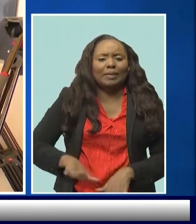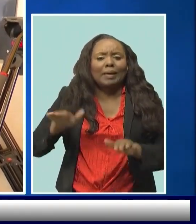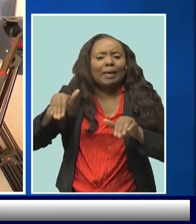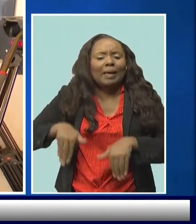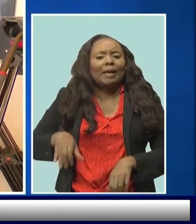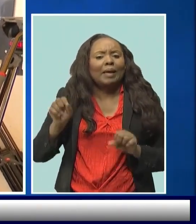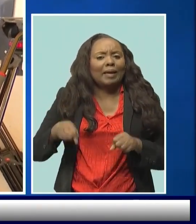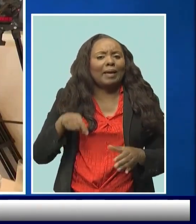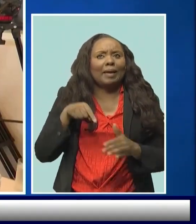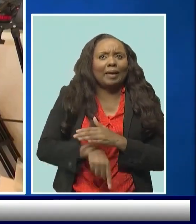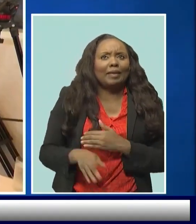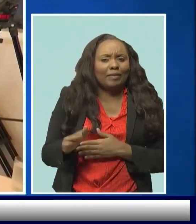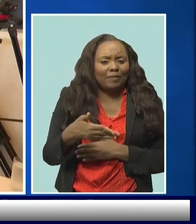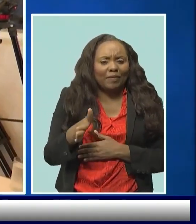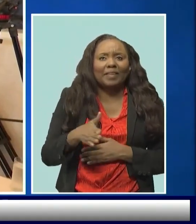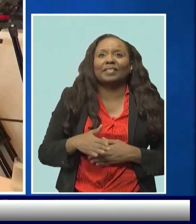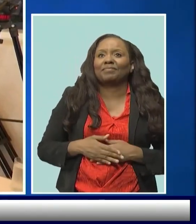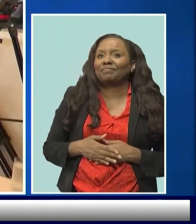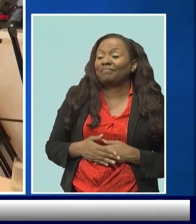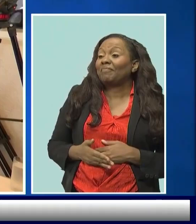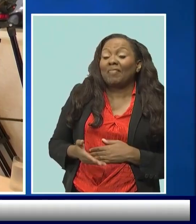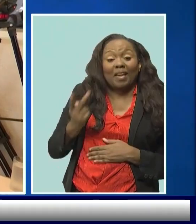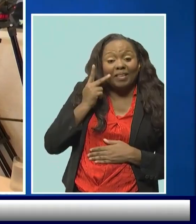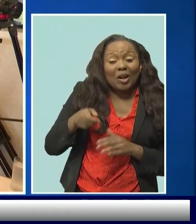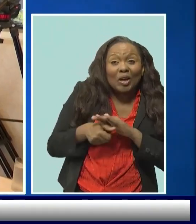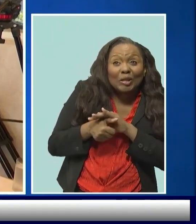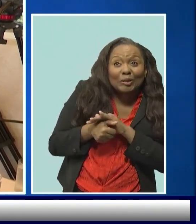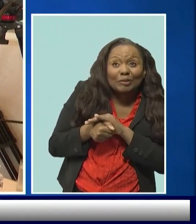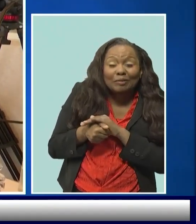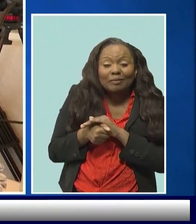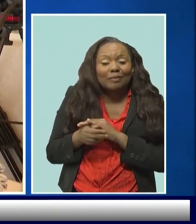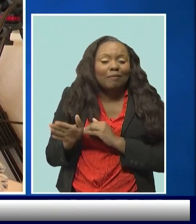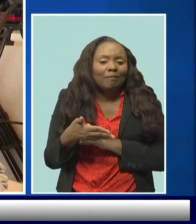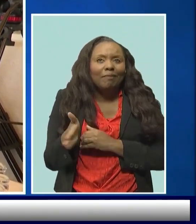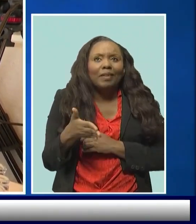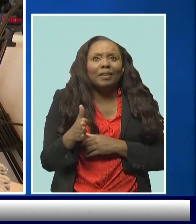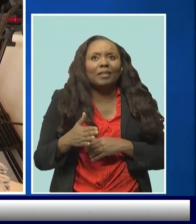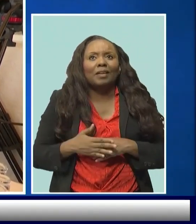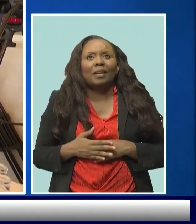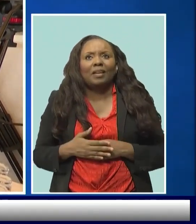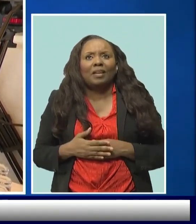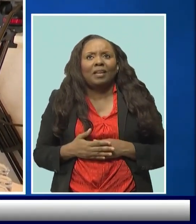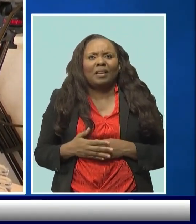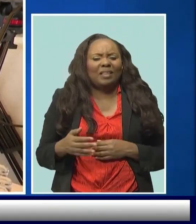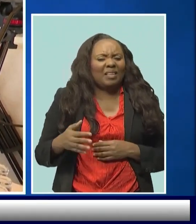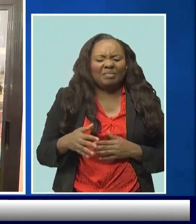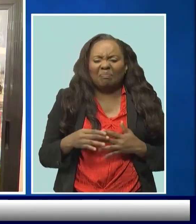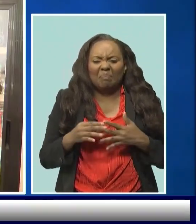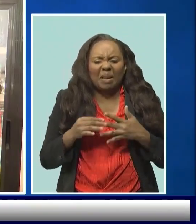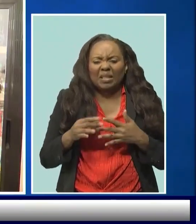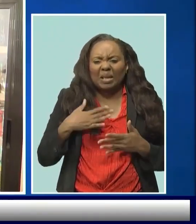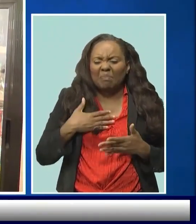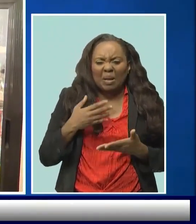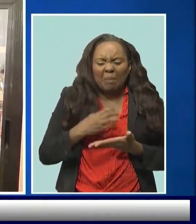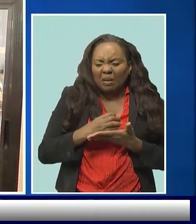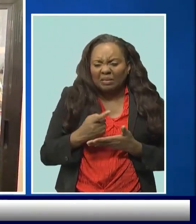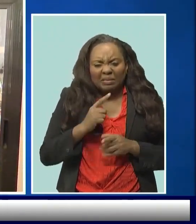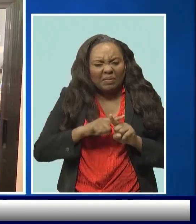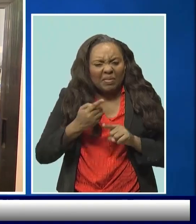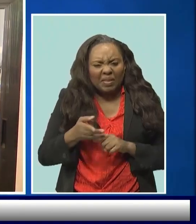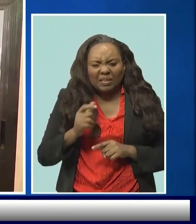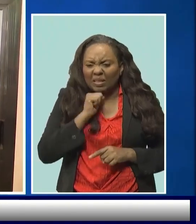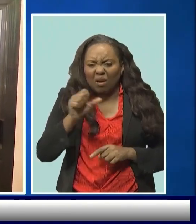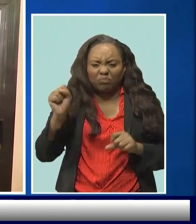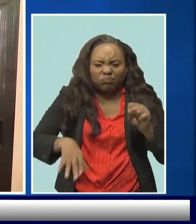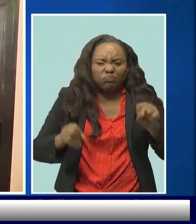fish and such. I saw turtles and fish, and I learned not to pollute the ocean with plastic. In ways to